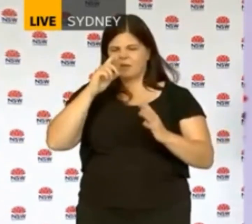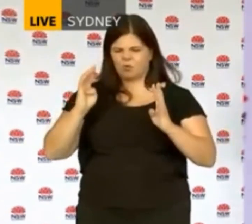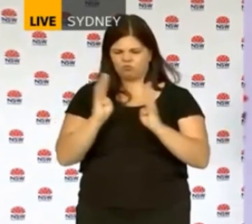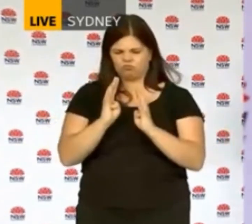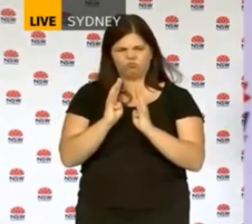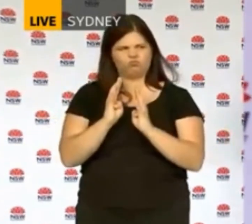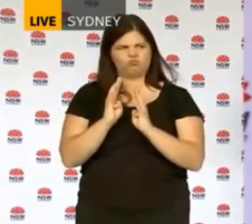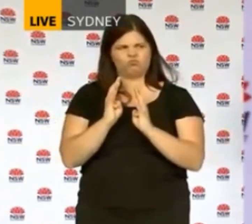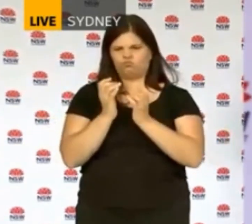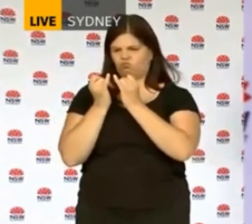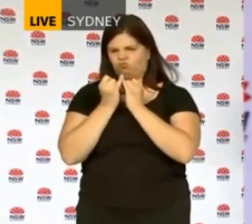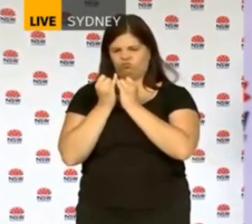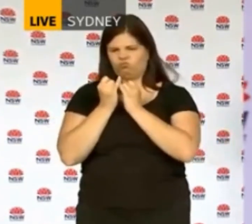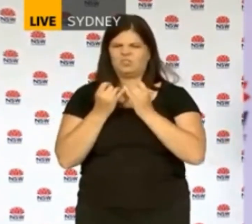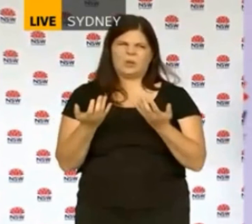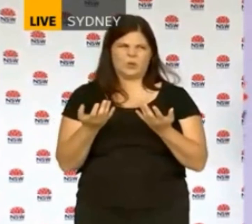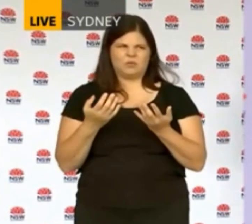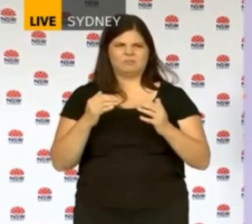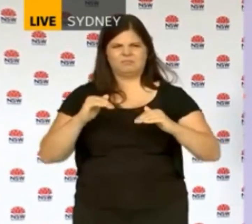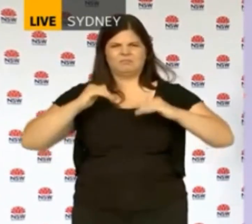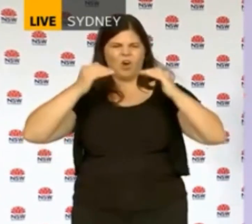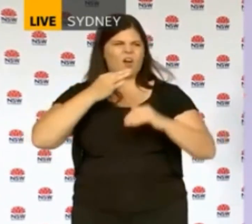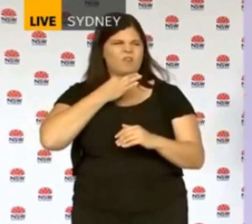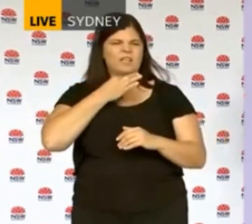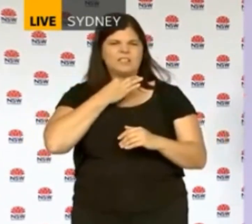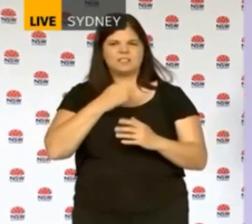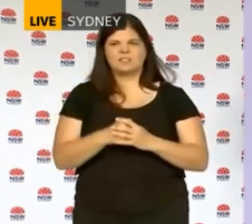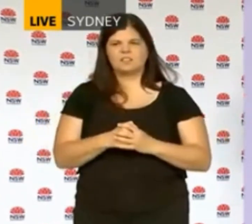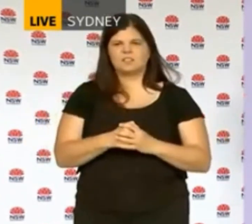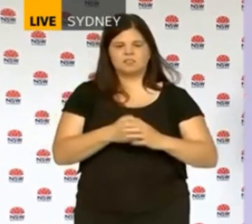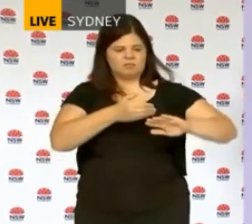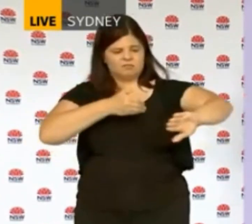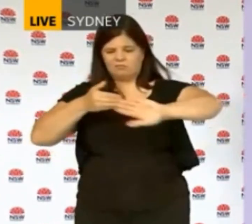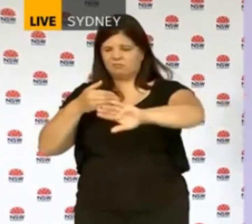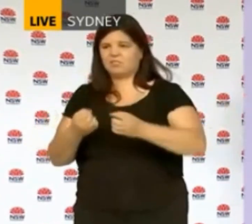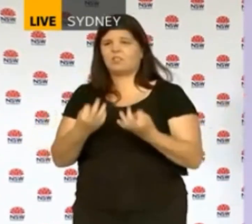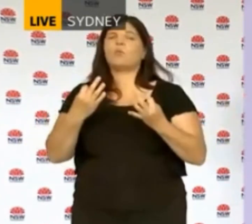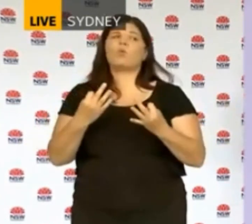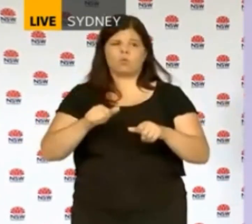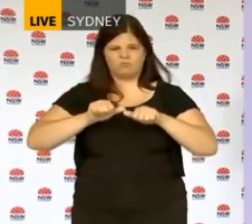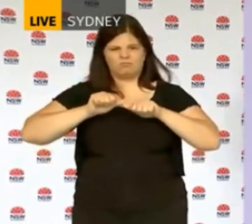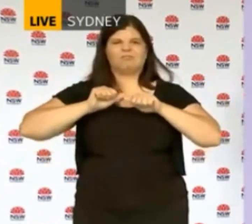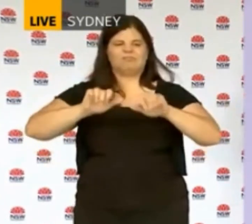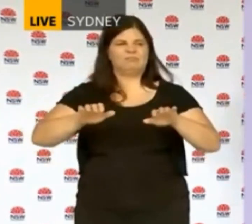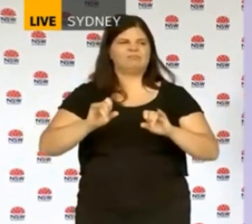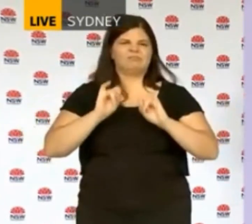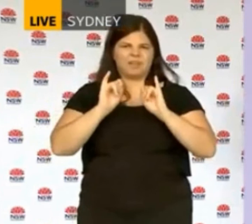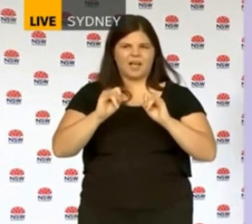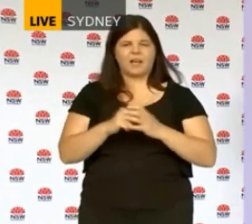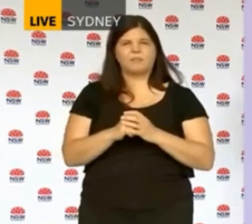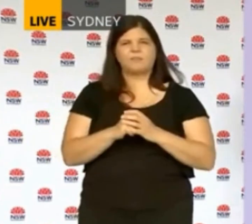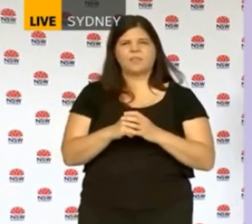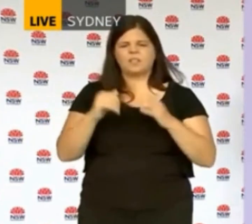in density, we don't have the controls, people are mixing. This is a recipe for COVID transmission.